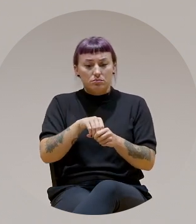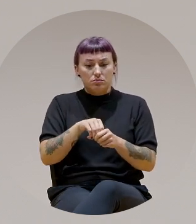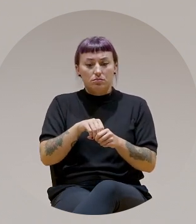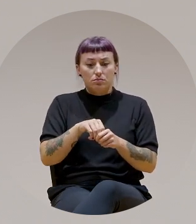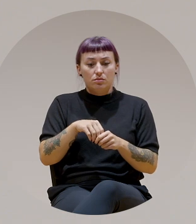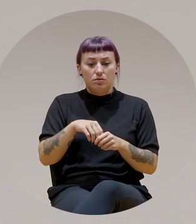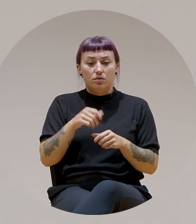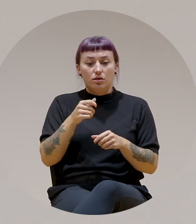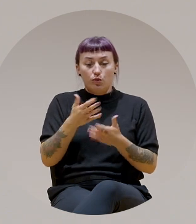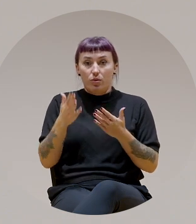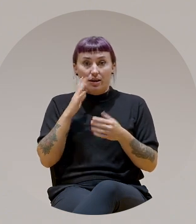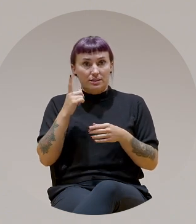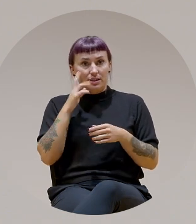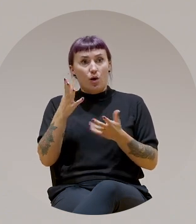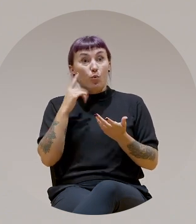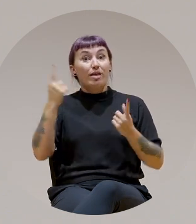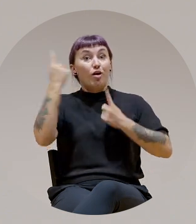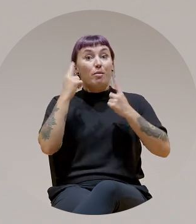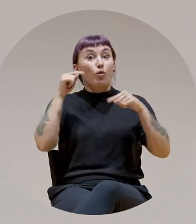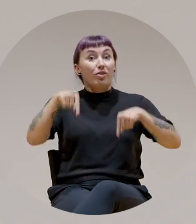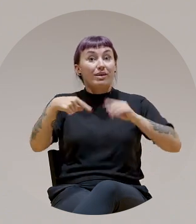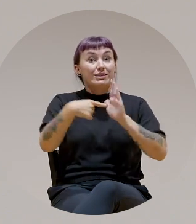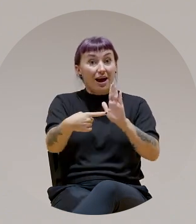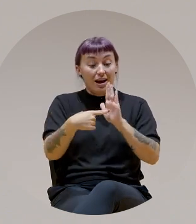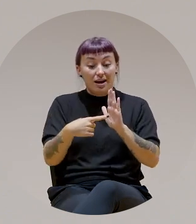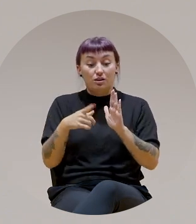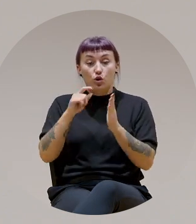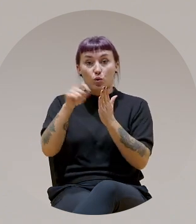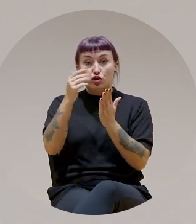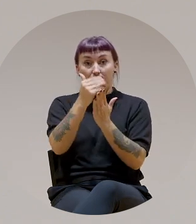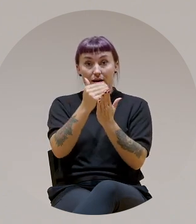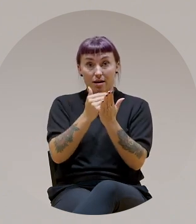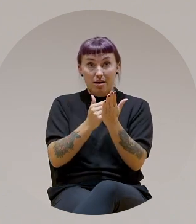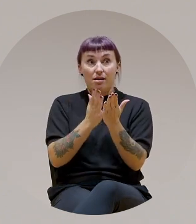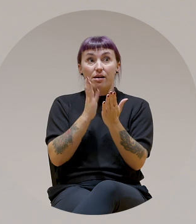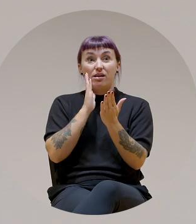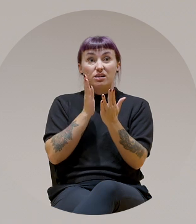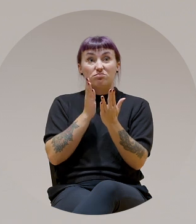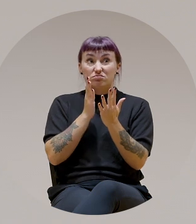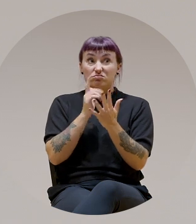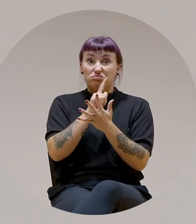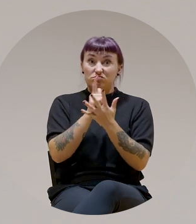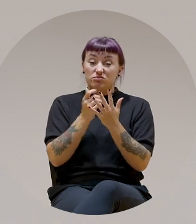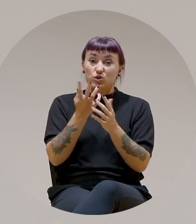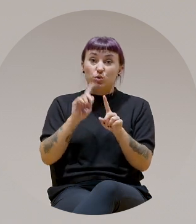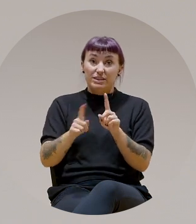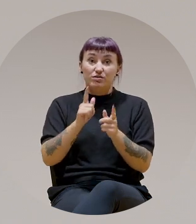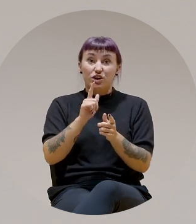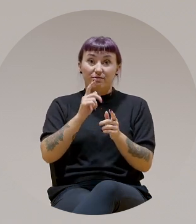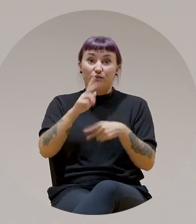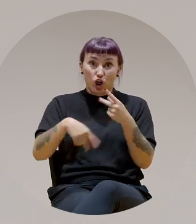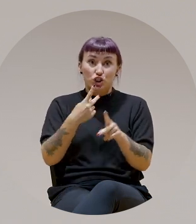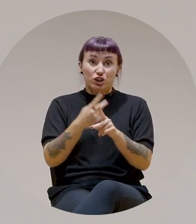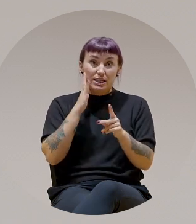a couple of things that we had looked at for this exhibition. And so this checklist has gone through a few iterations